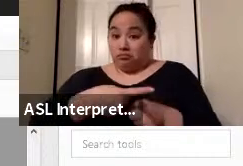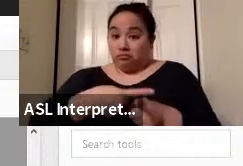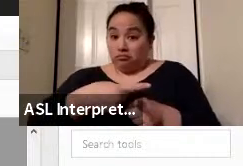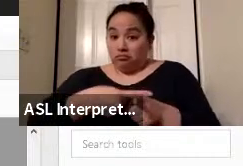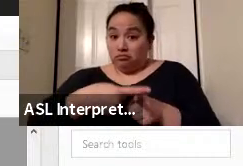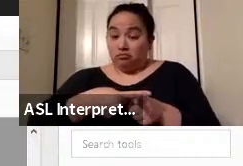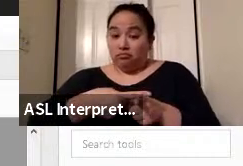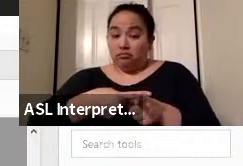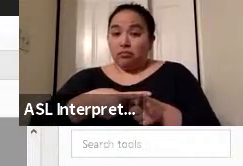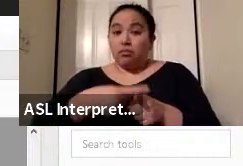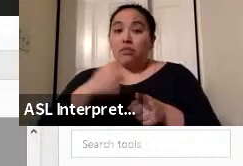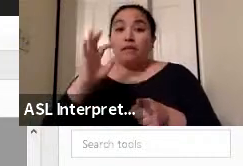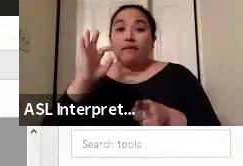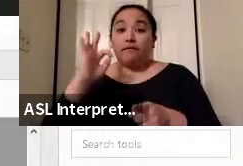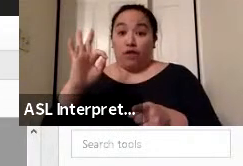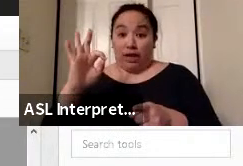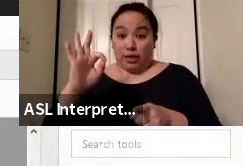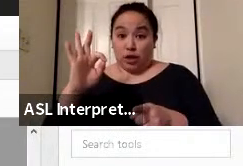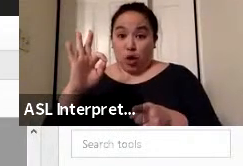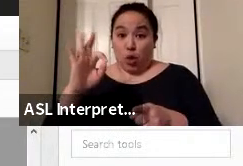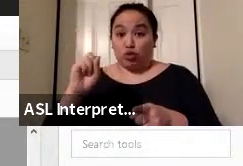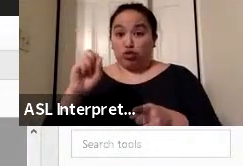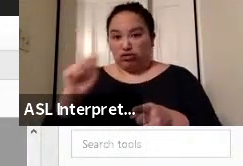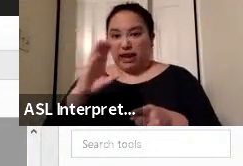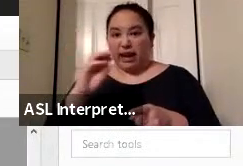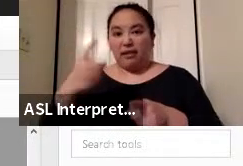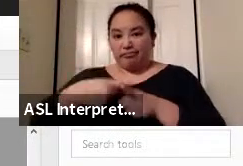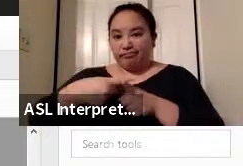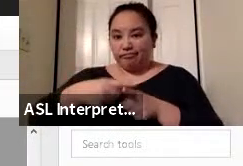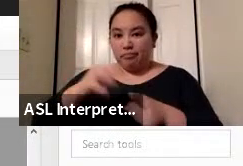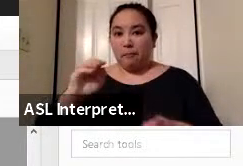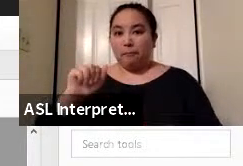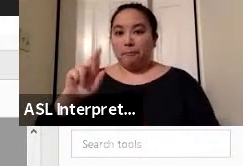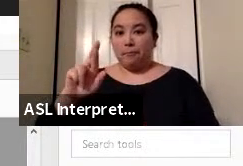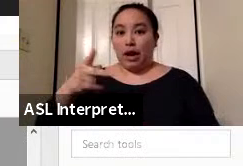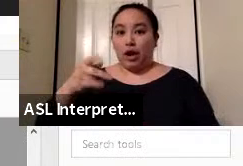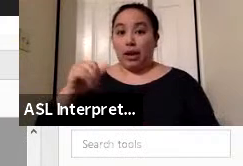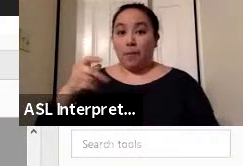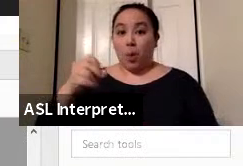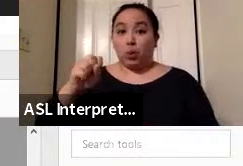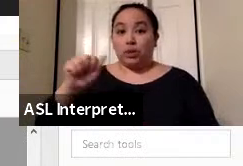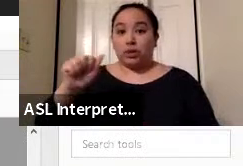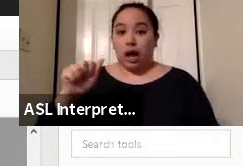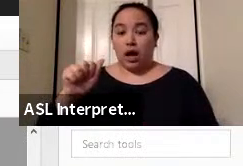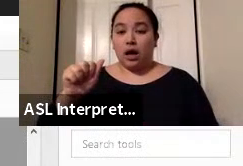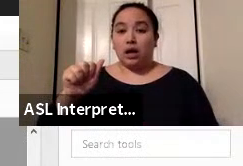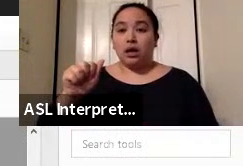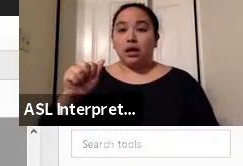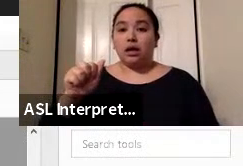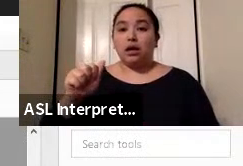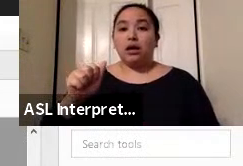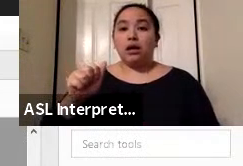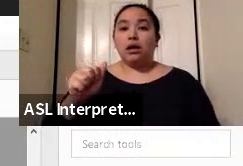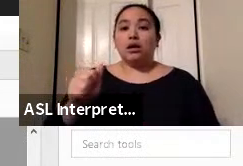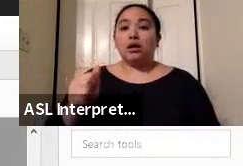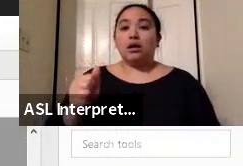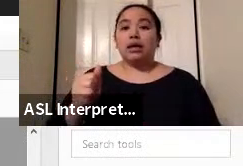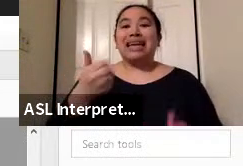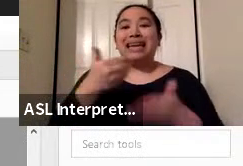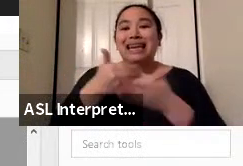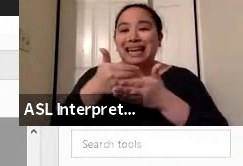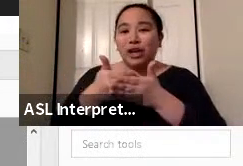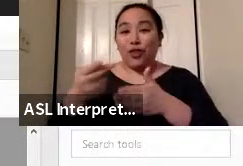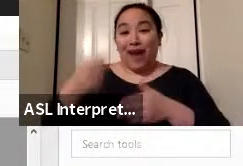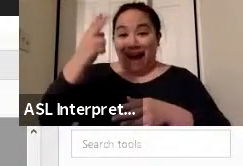is on the corner of Fresno and Mariposa Street, 2 blocks over from the planned high-speed rail